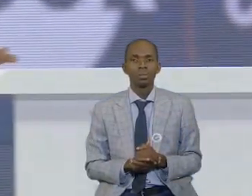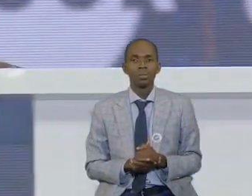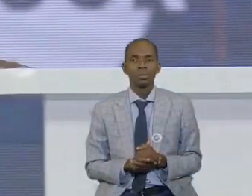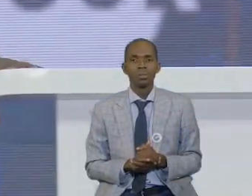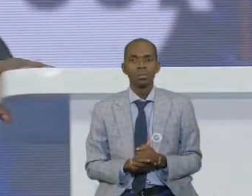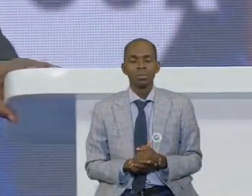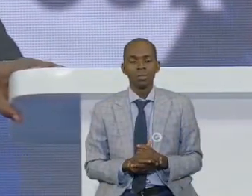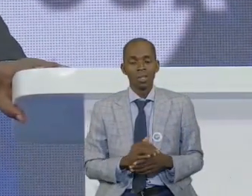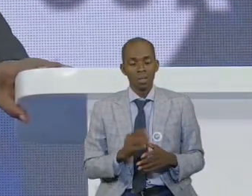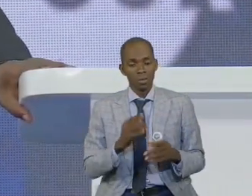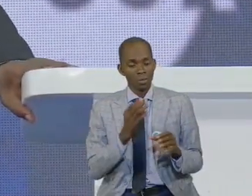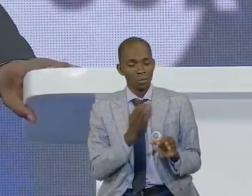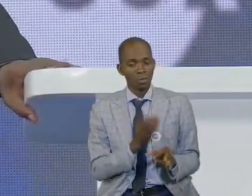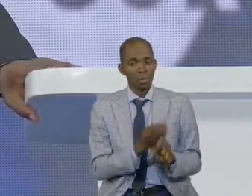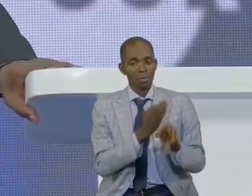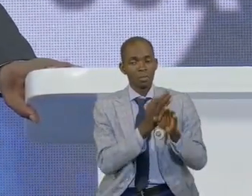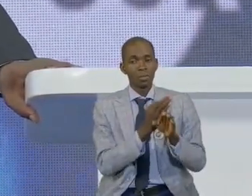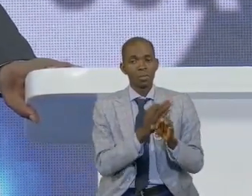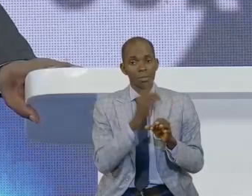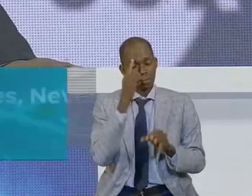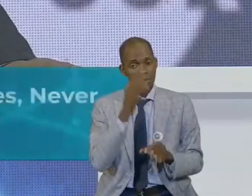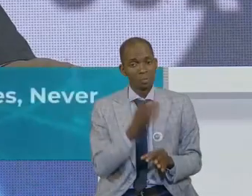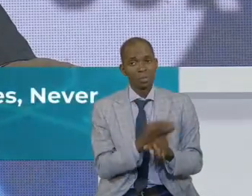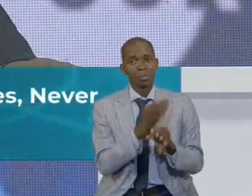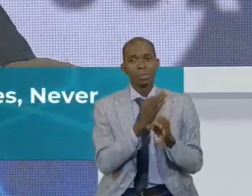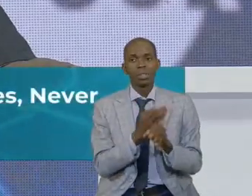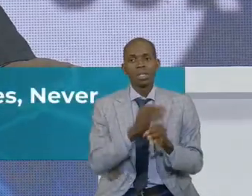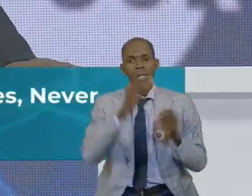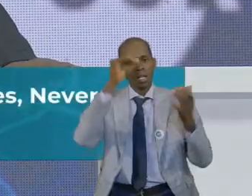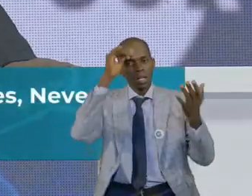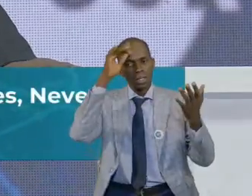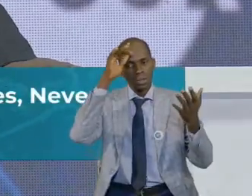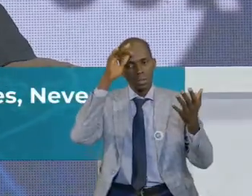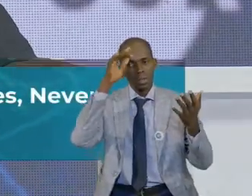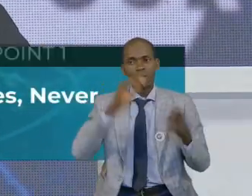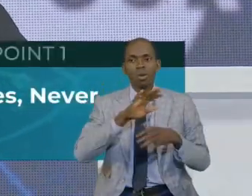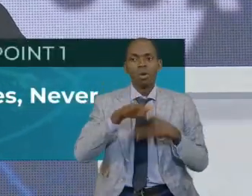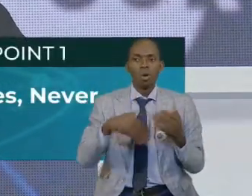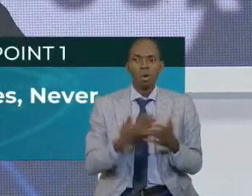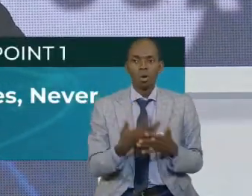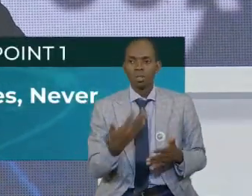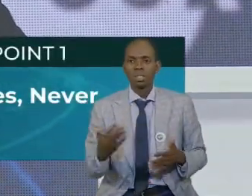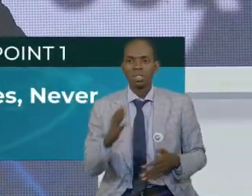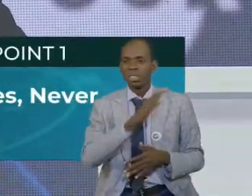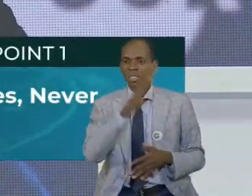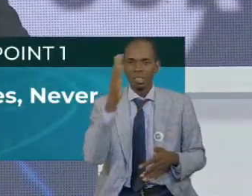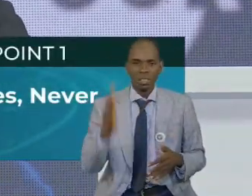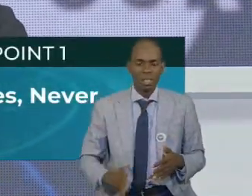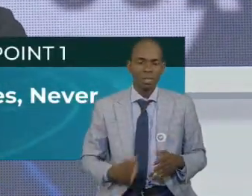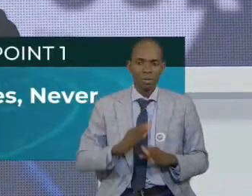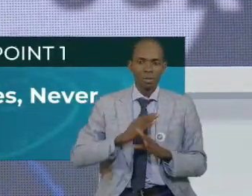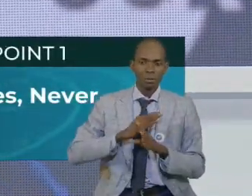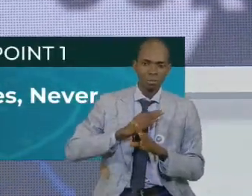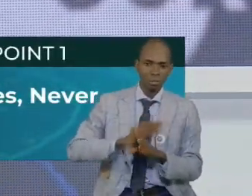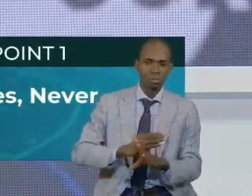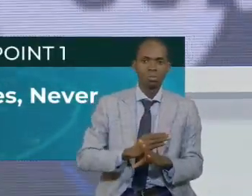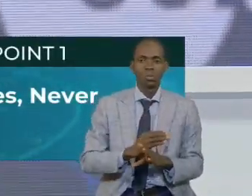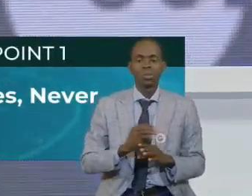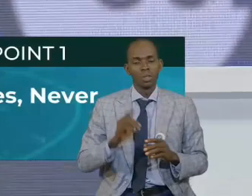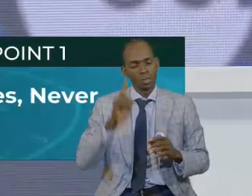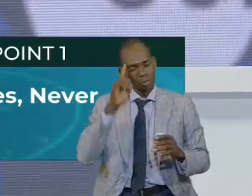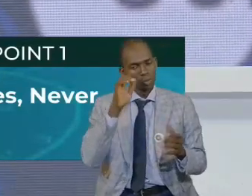Faithfully expect all resources, never objecting, trusting.